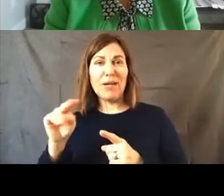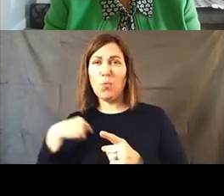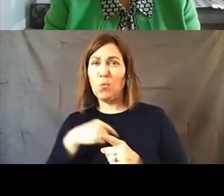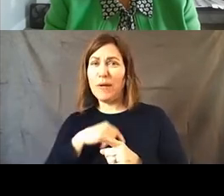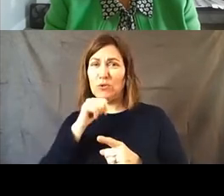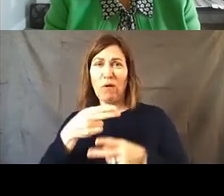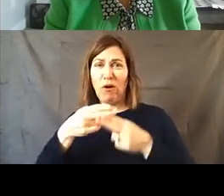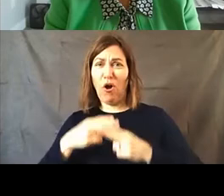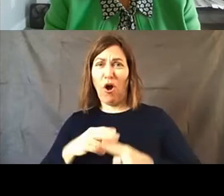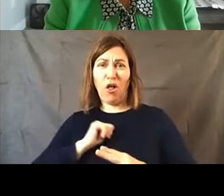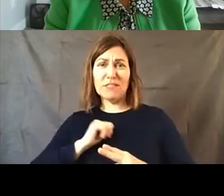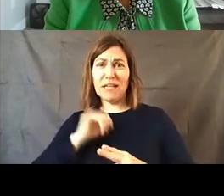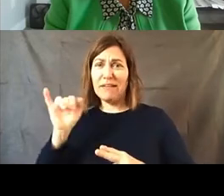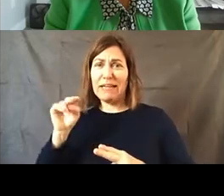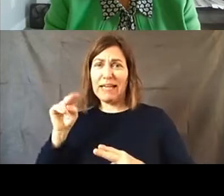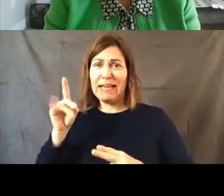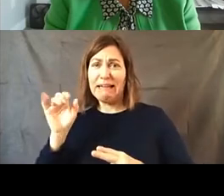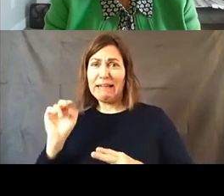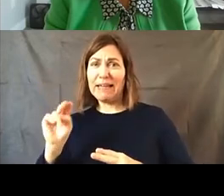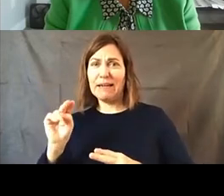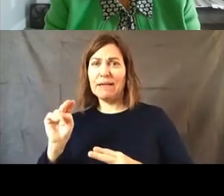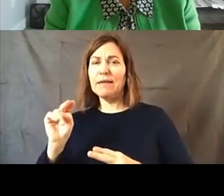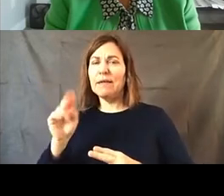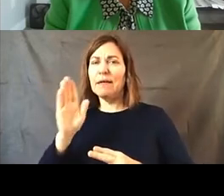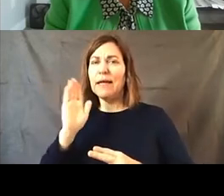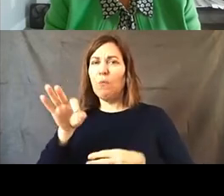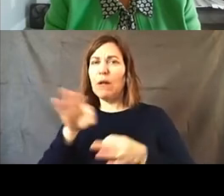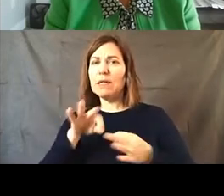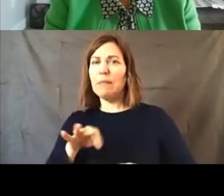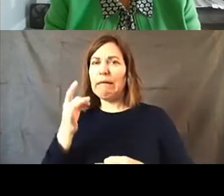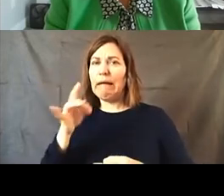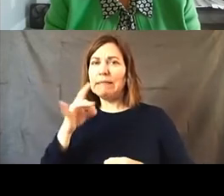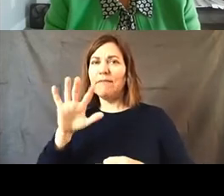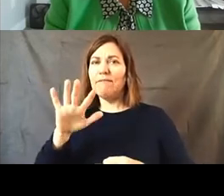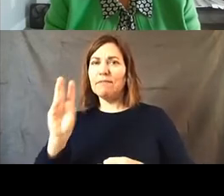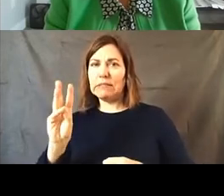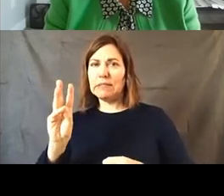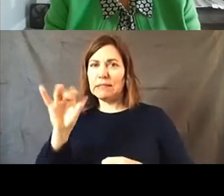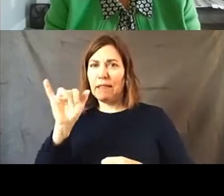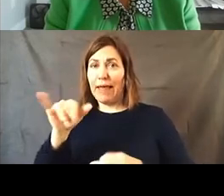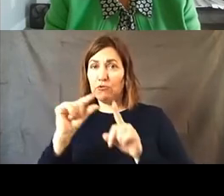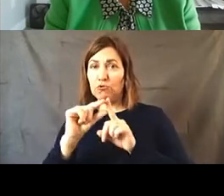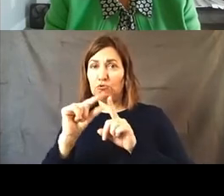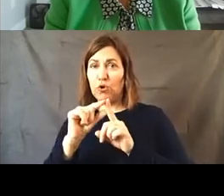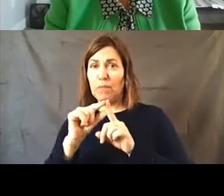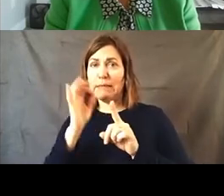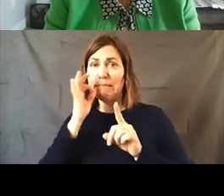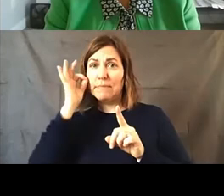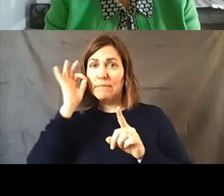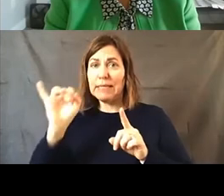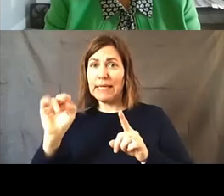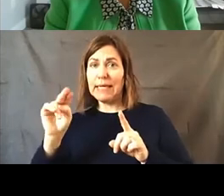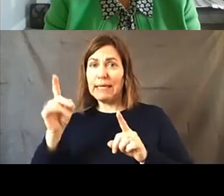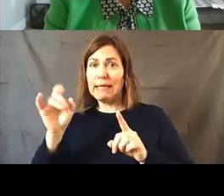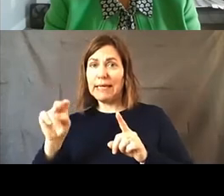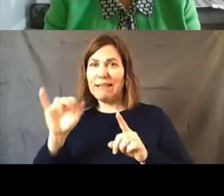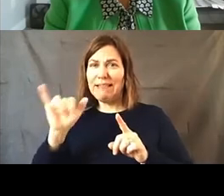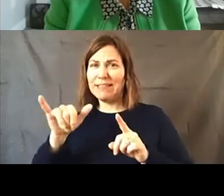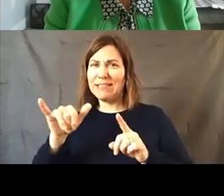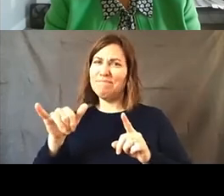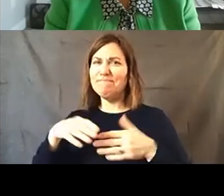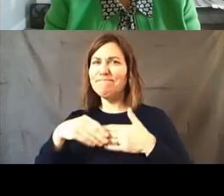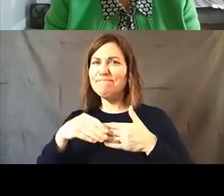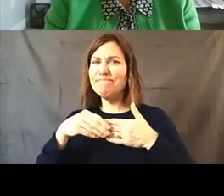it tells you in Bouvier's Dictionary, 1856, the term Indian is loosely used to describe the